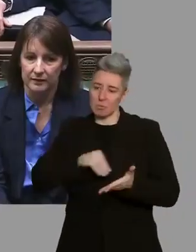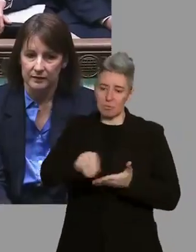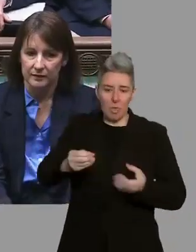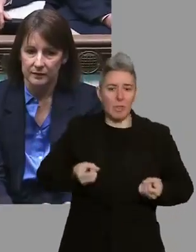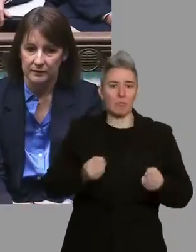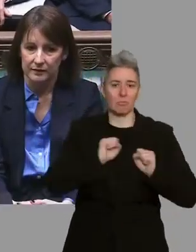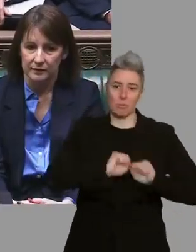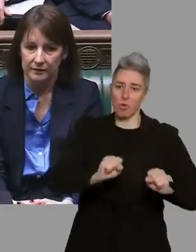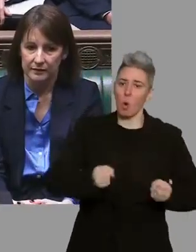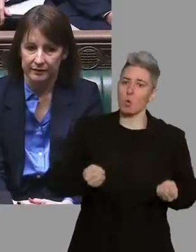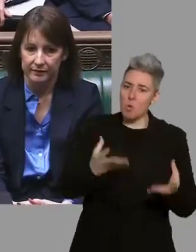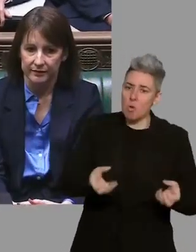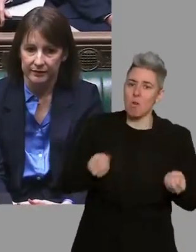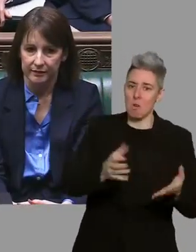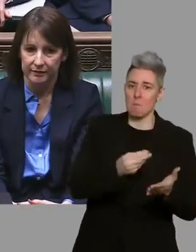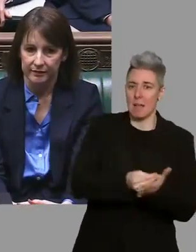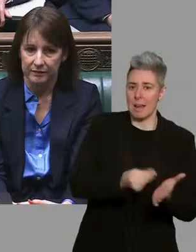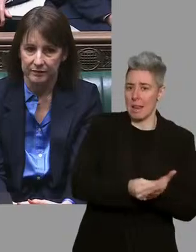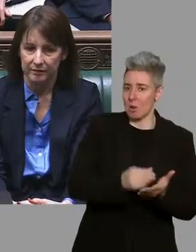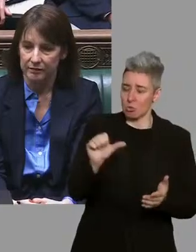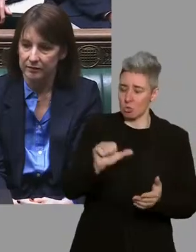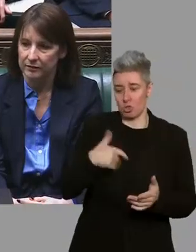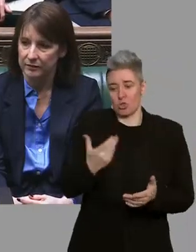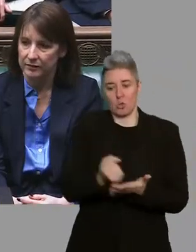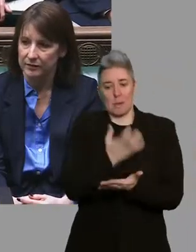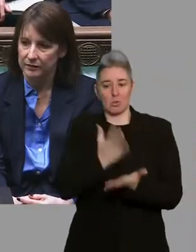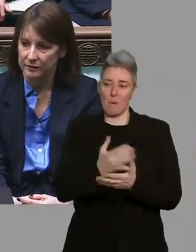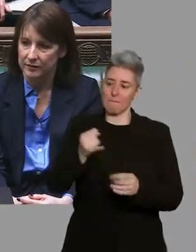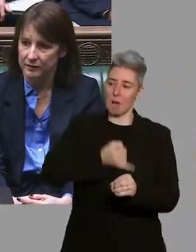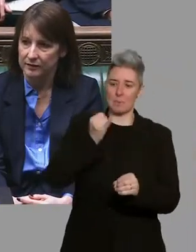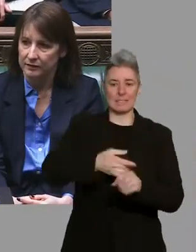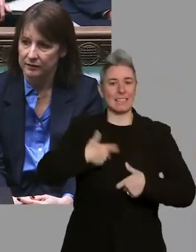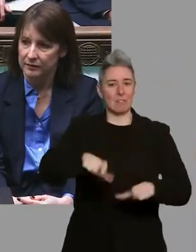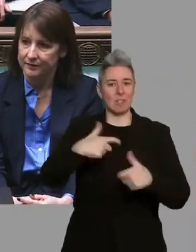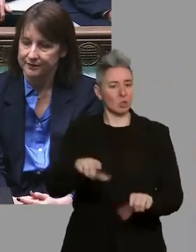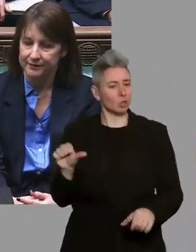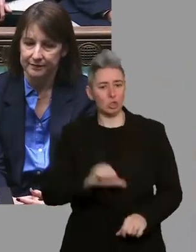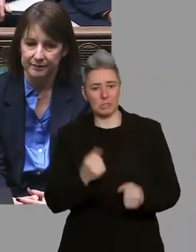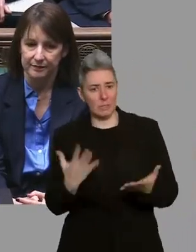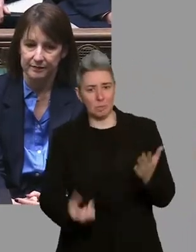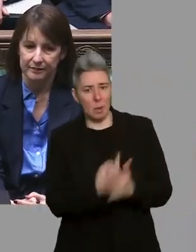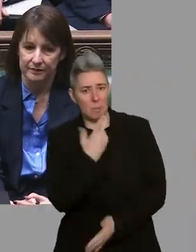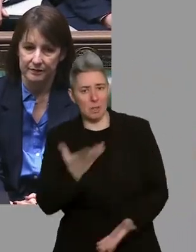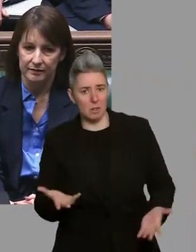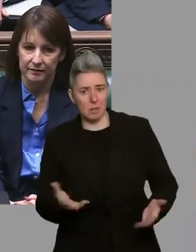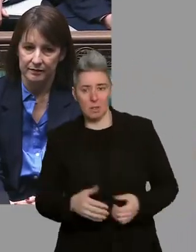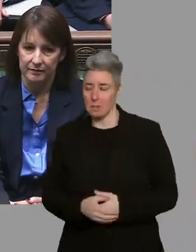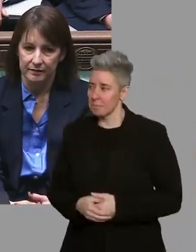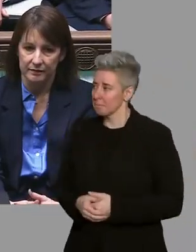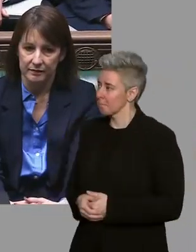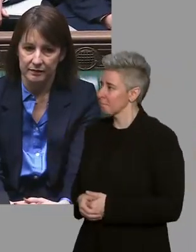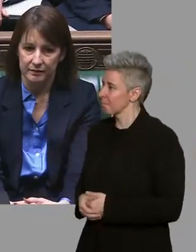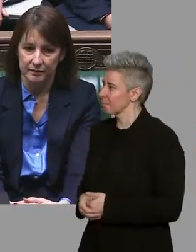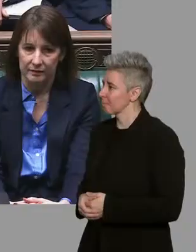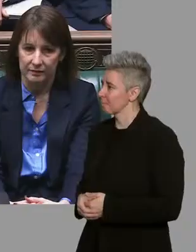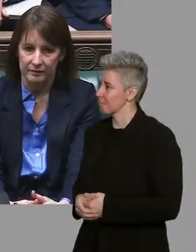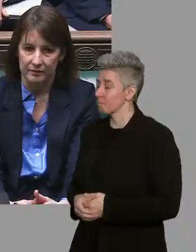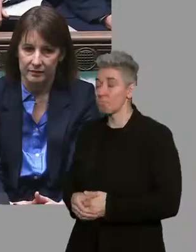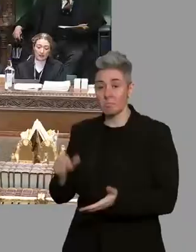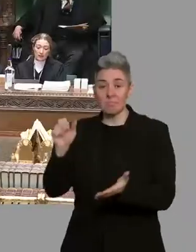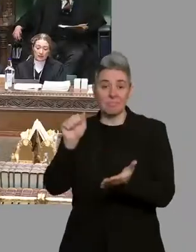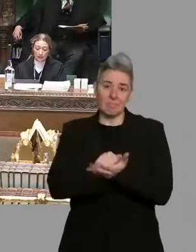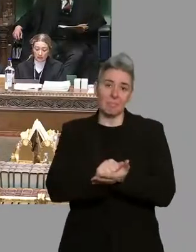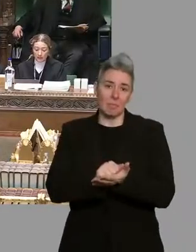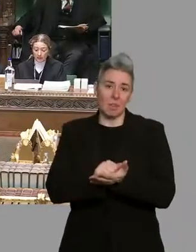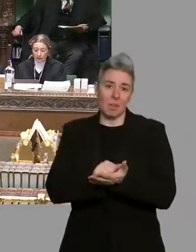and challenging case? Community pharmacists like Dipak play a vital role in our health service. And